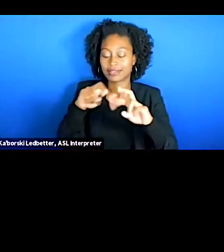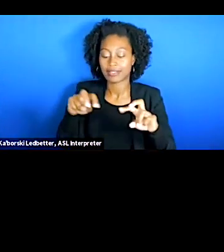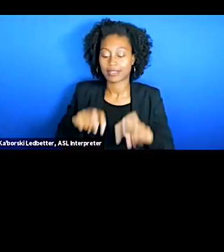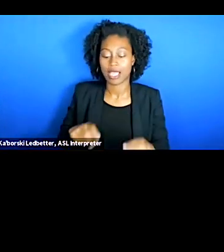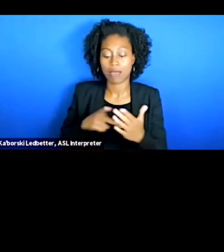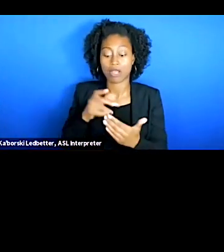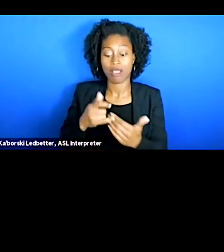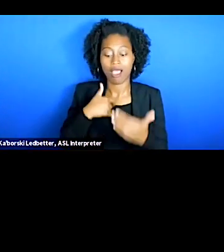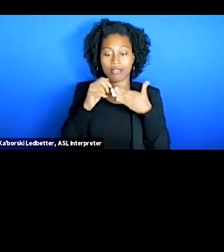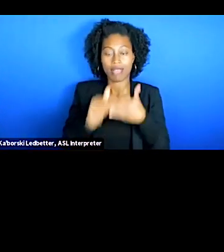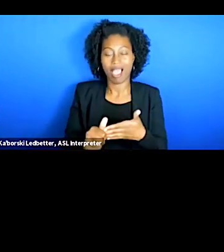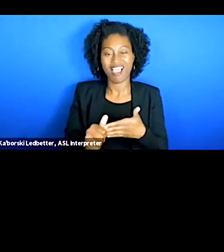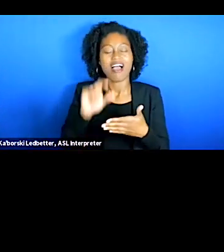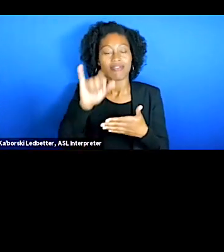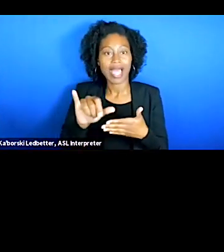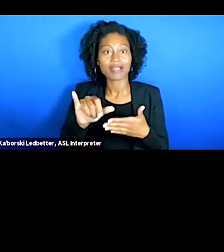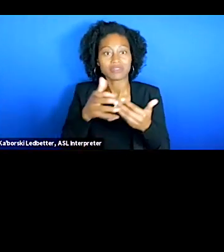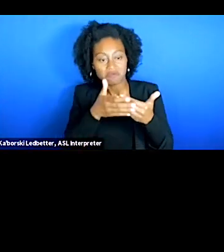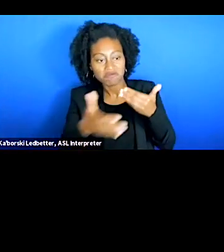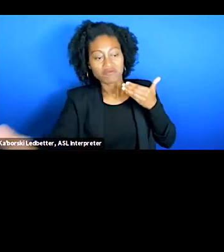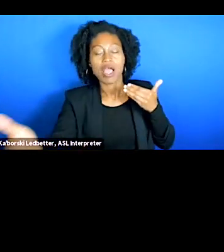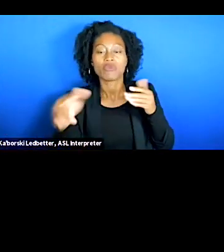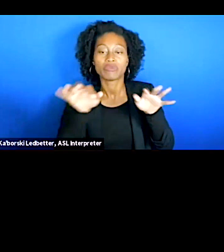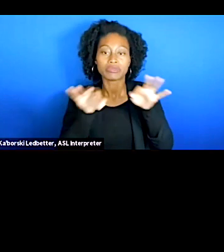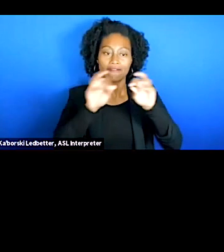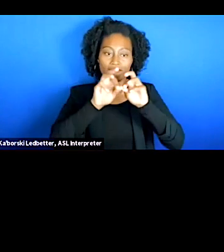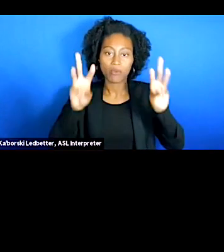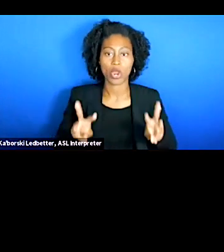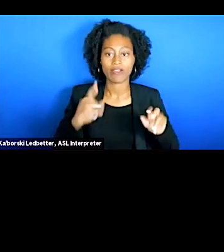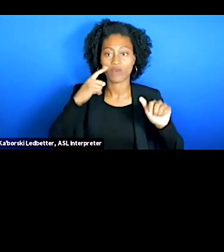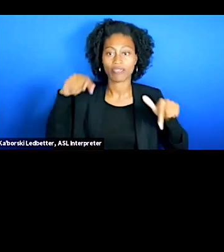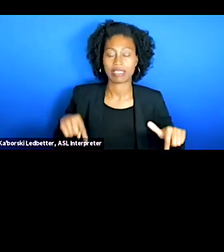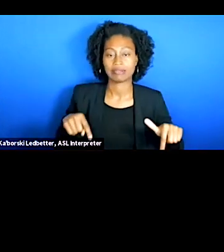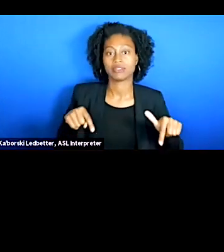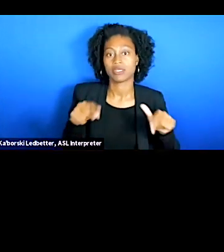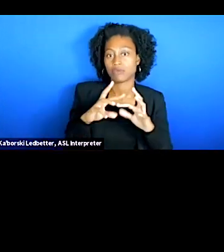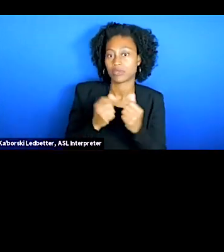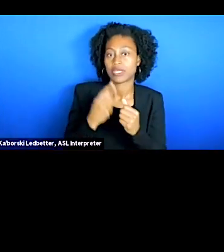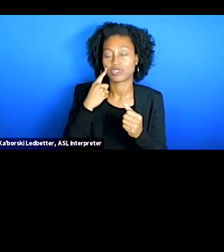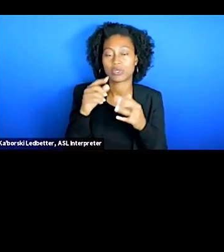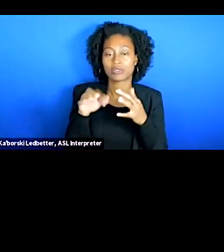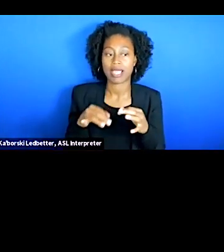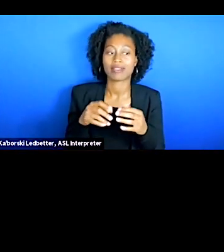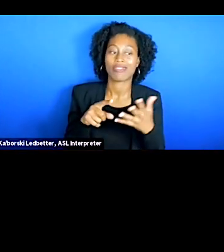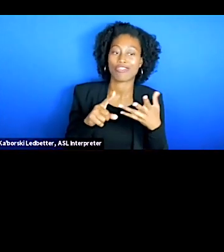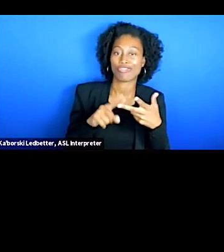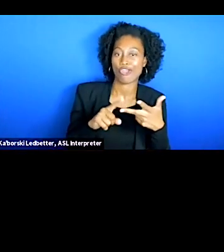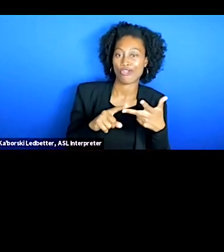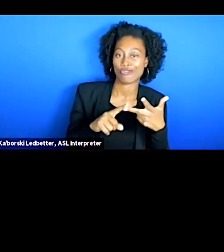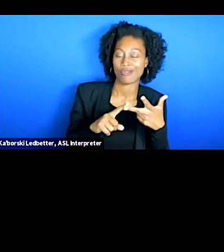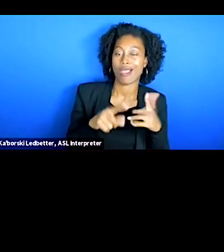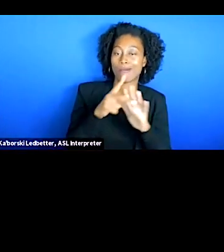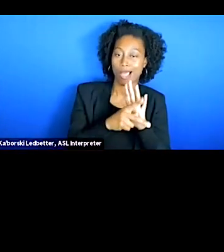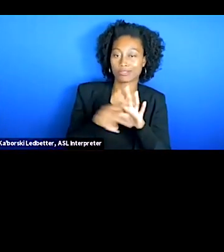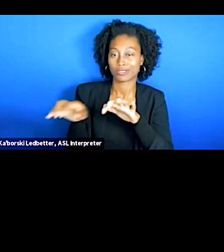that frames the current webinar and exemplifies the third purpose of informing policy and practice.